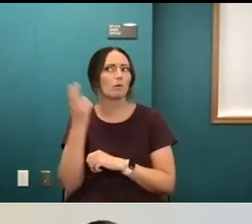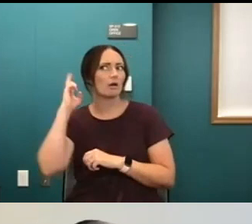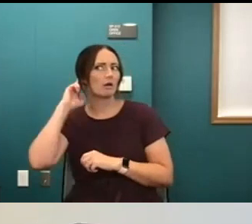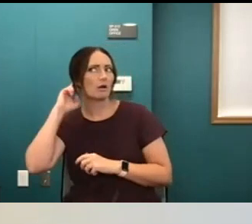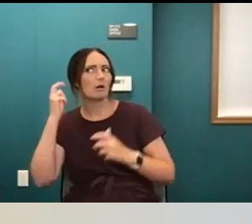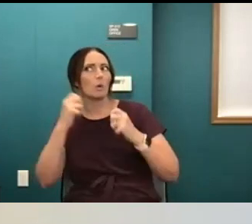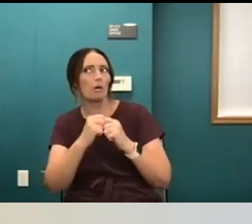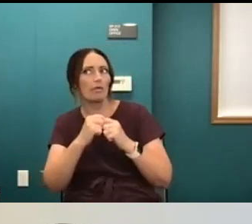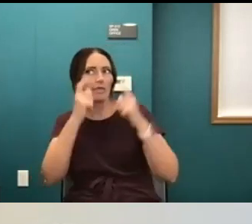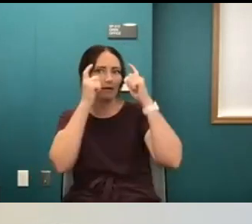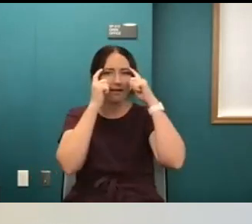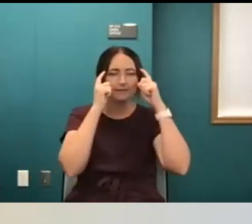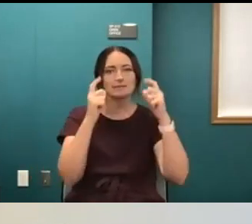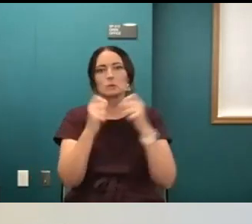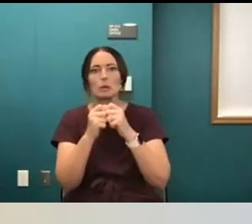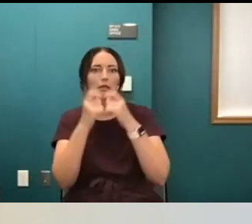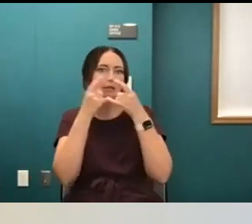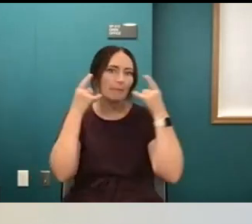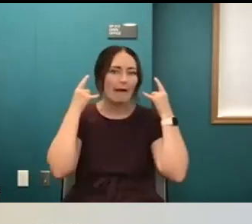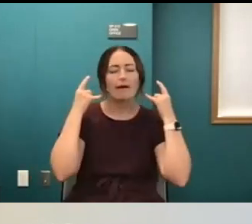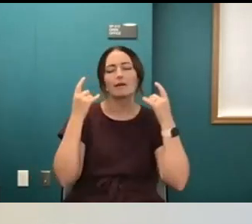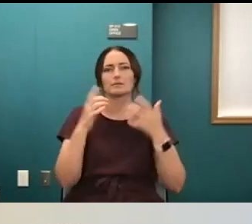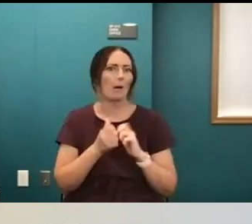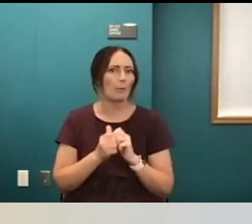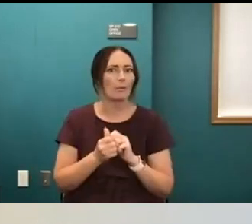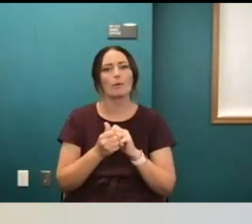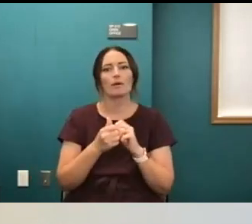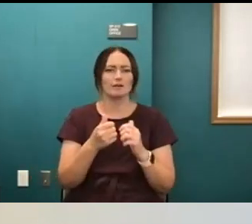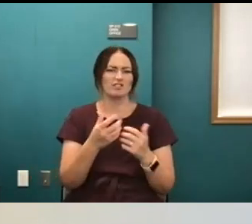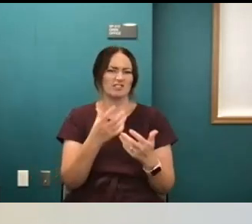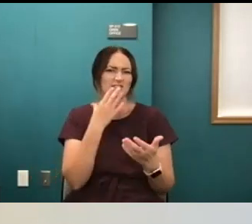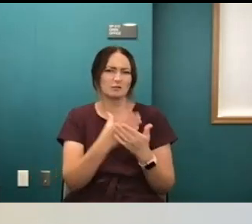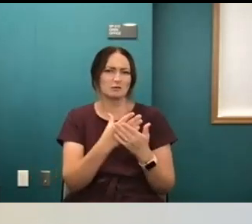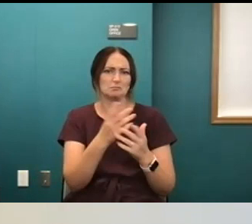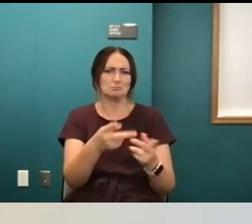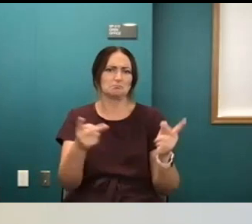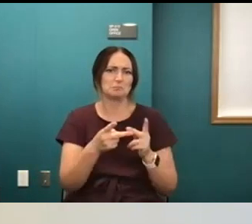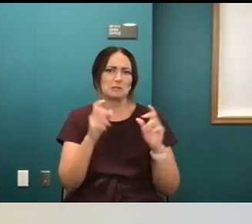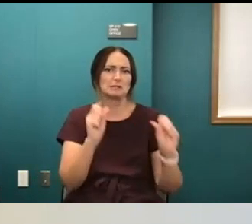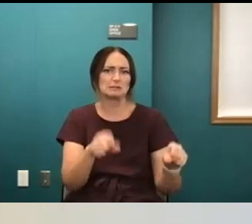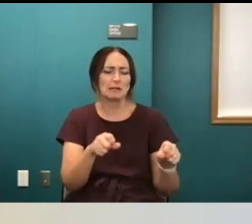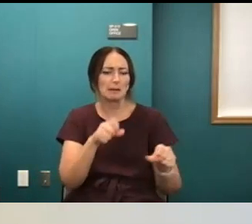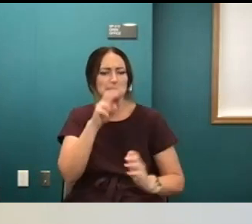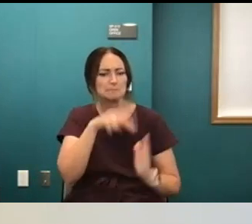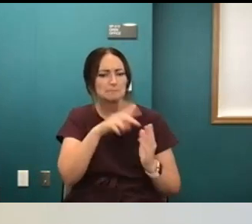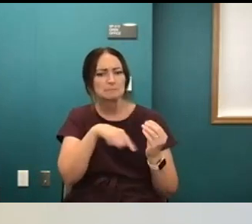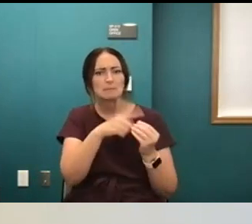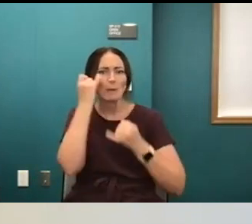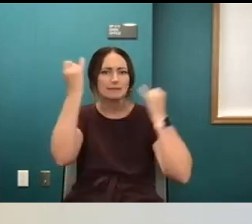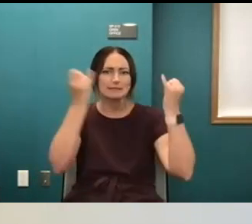a mask. So it's a great place just to go to kind of get some more ideas on how to troubleshoot things in the classroom.